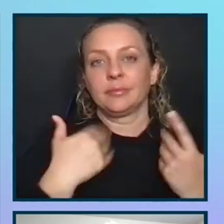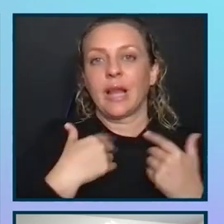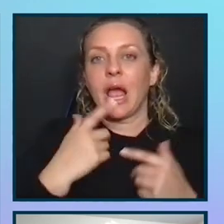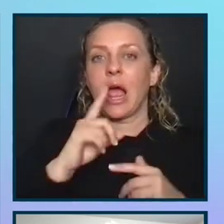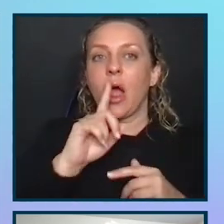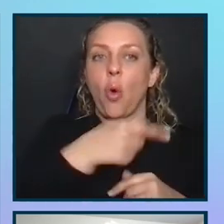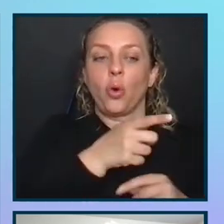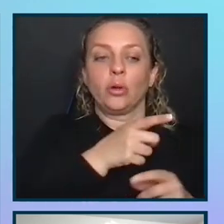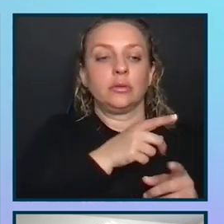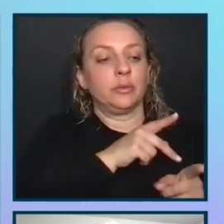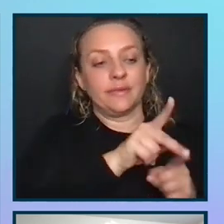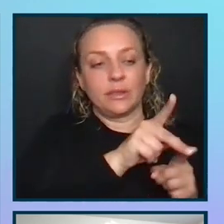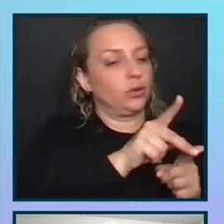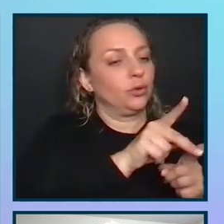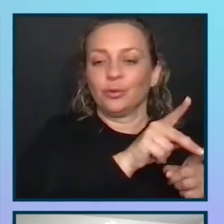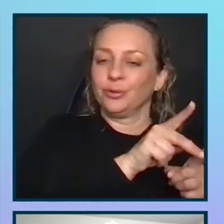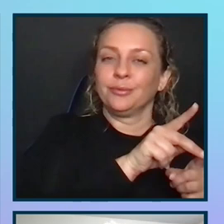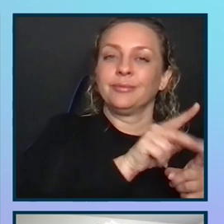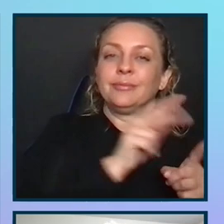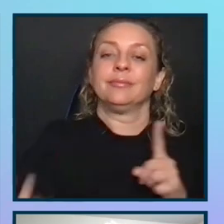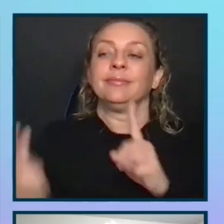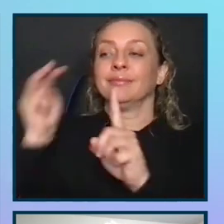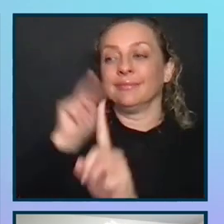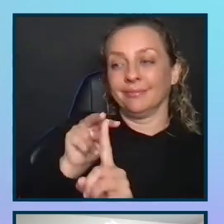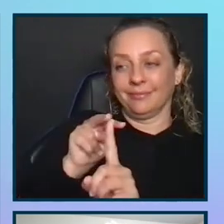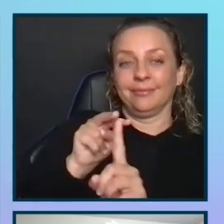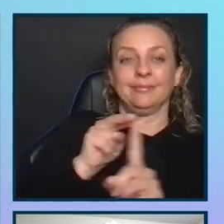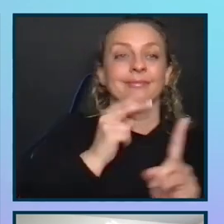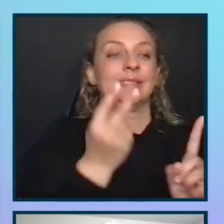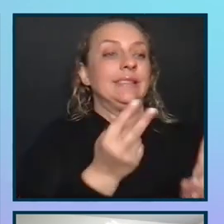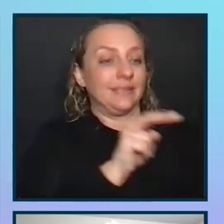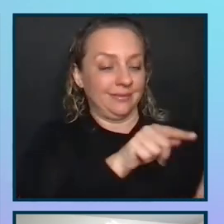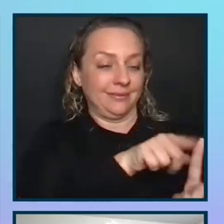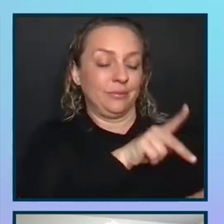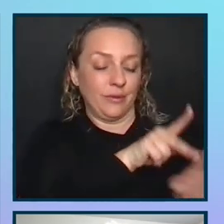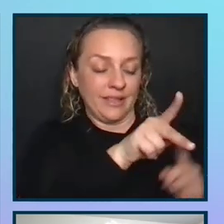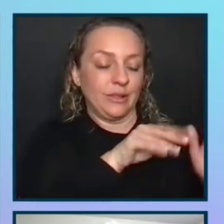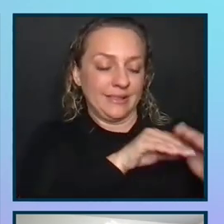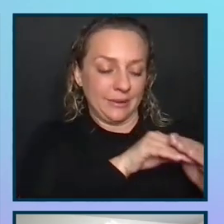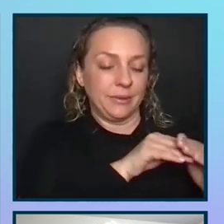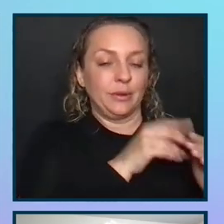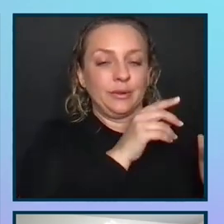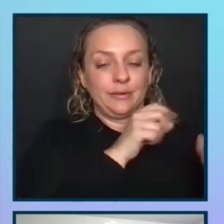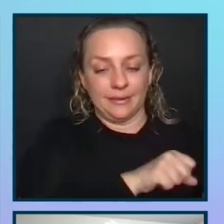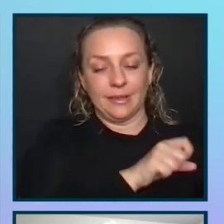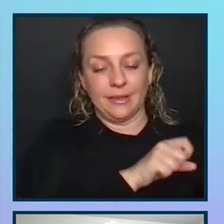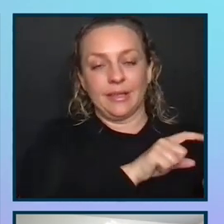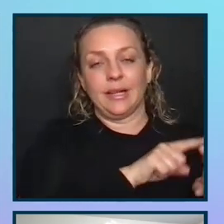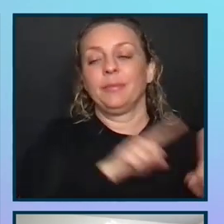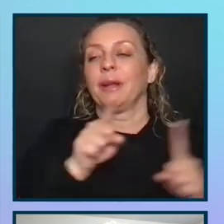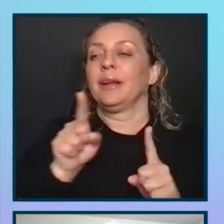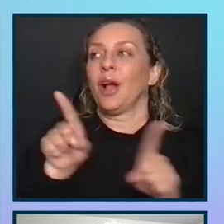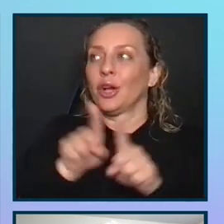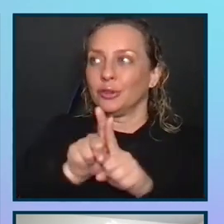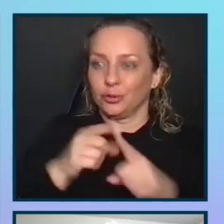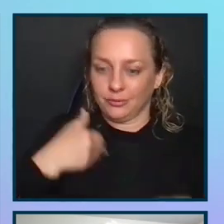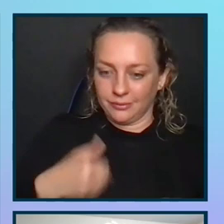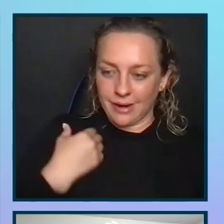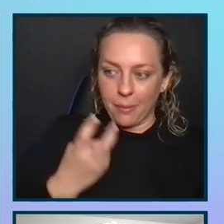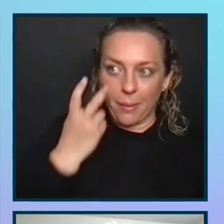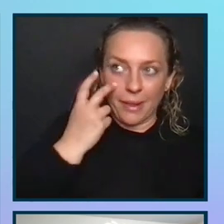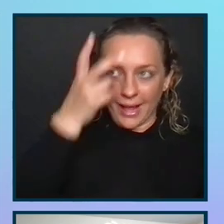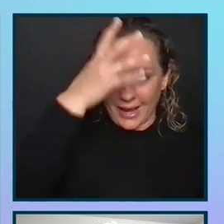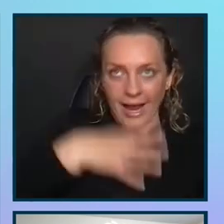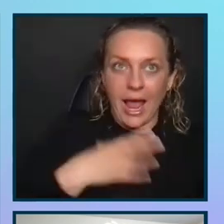professional aspect of an accessibility professional, but also the personal aspect of, you know, a blind guy who uses this